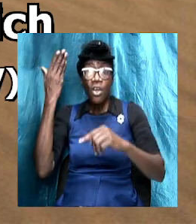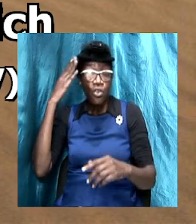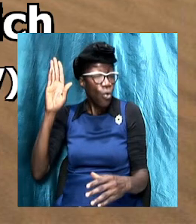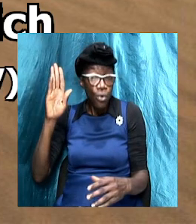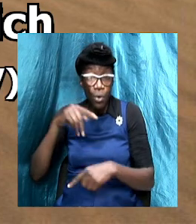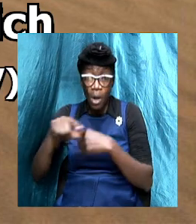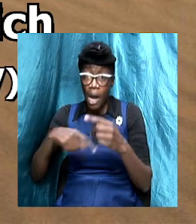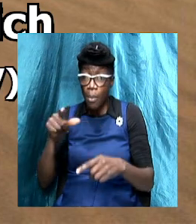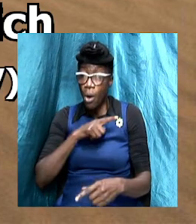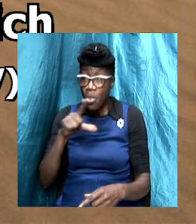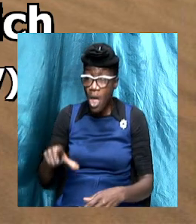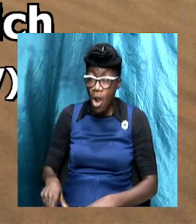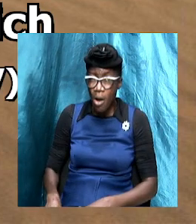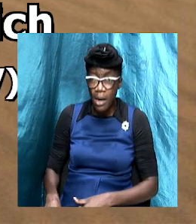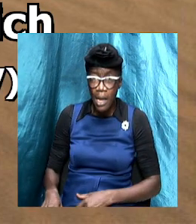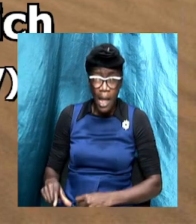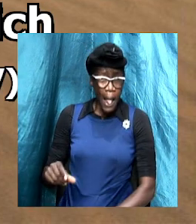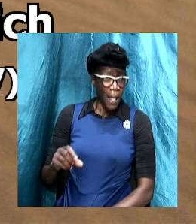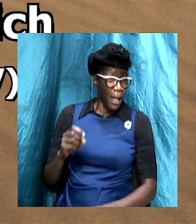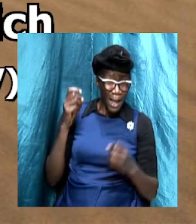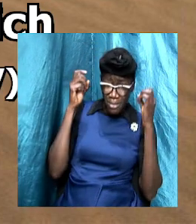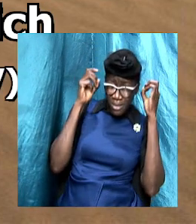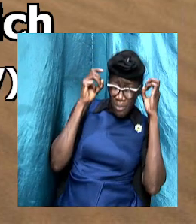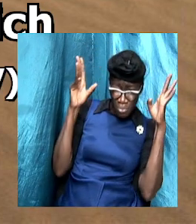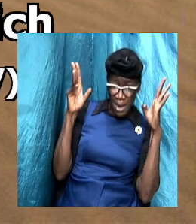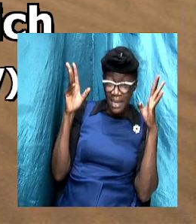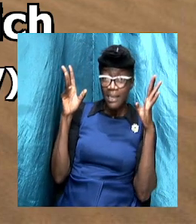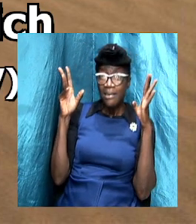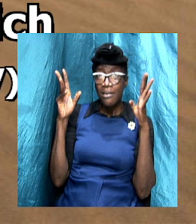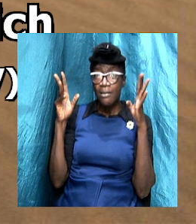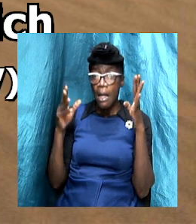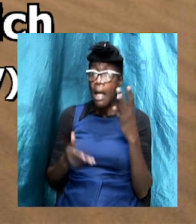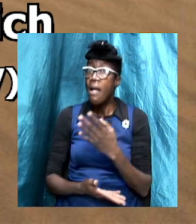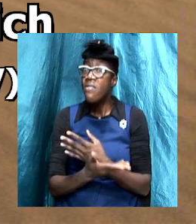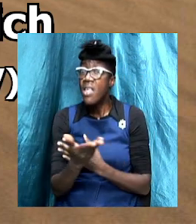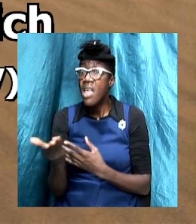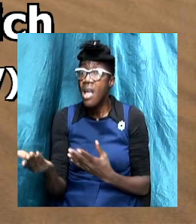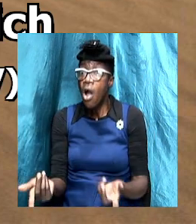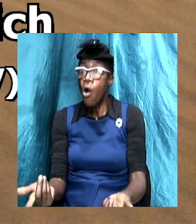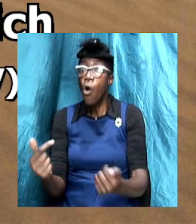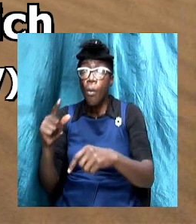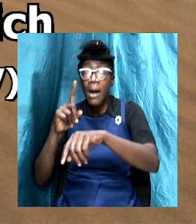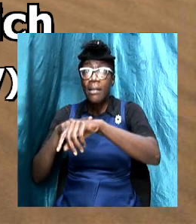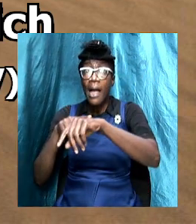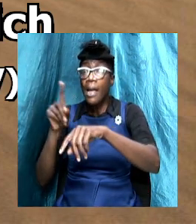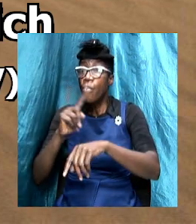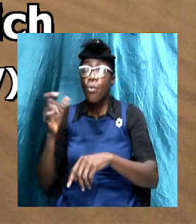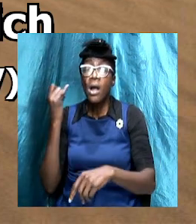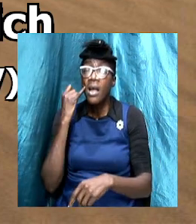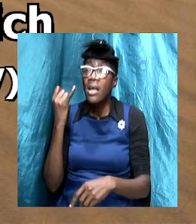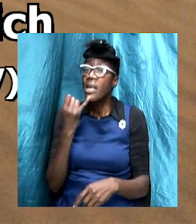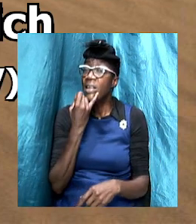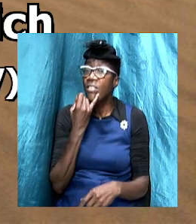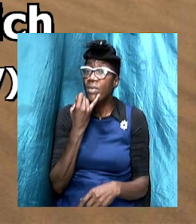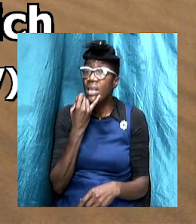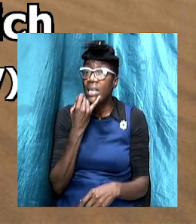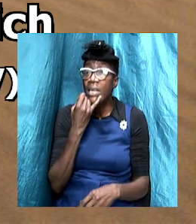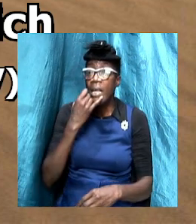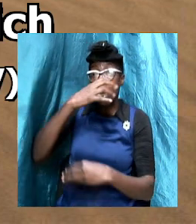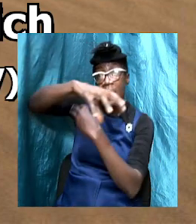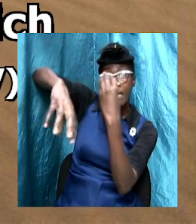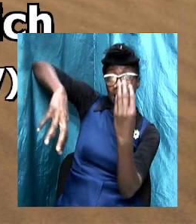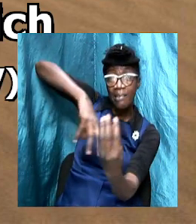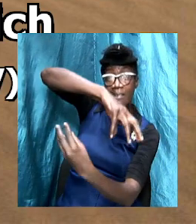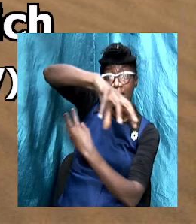the Lord, which is striking and frightening for me, it means that there came a time where Israel was in a cycle,